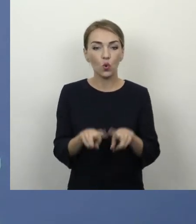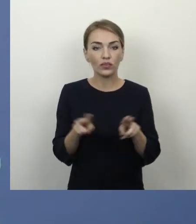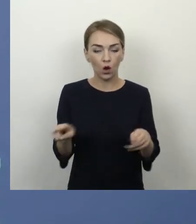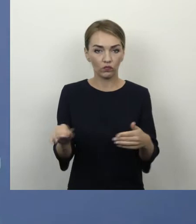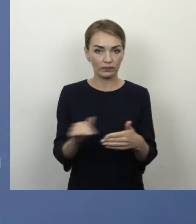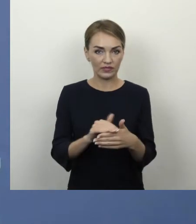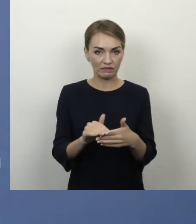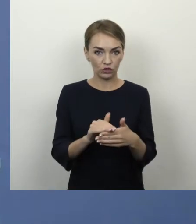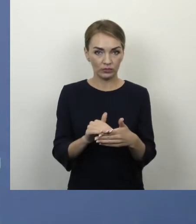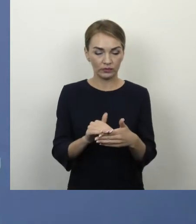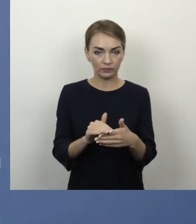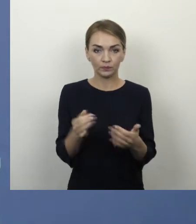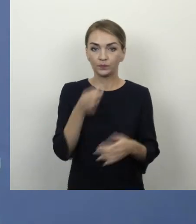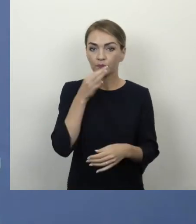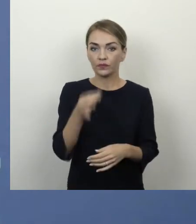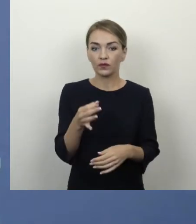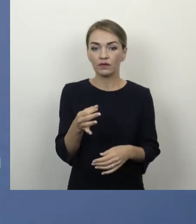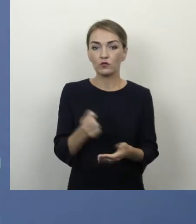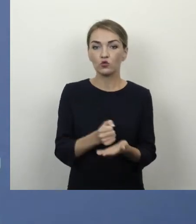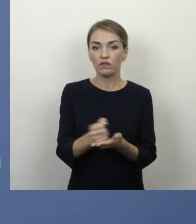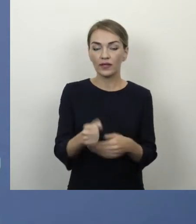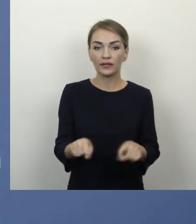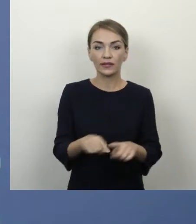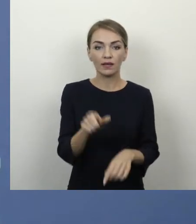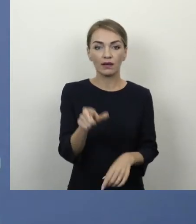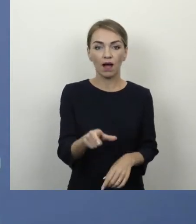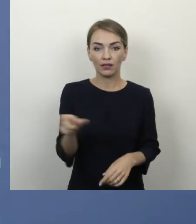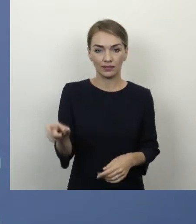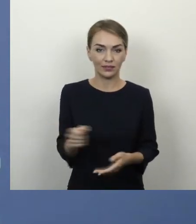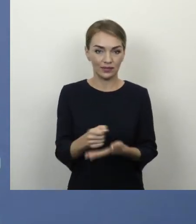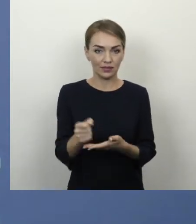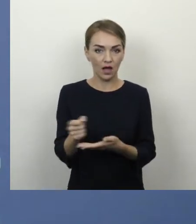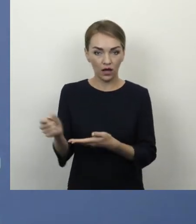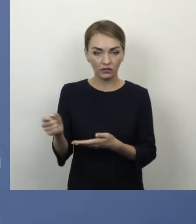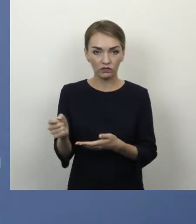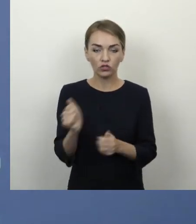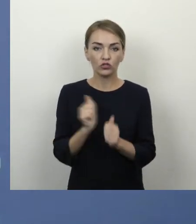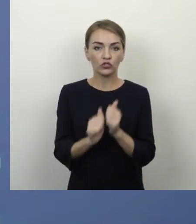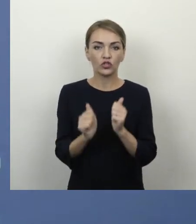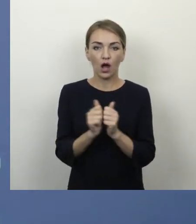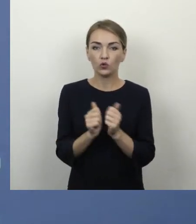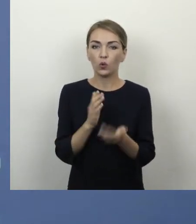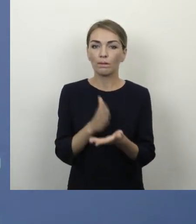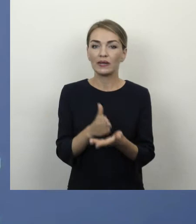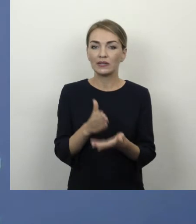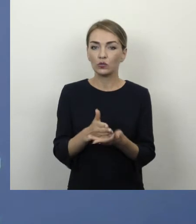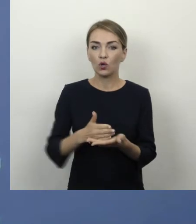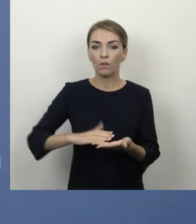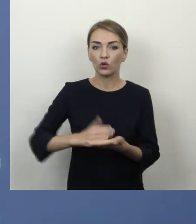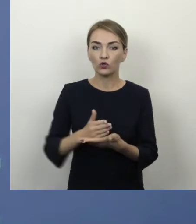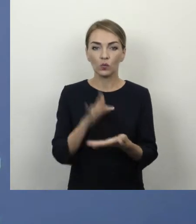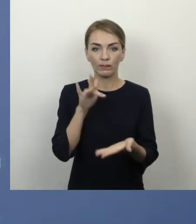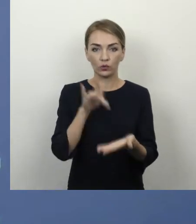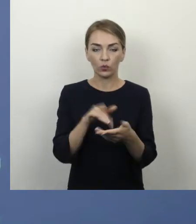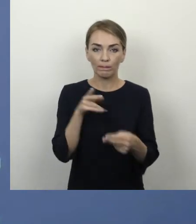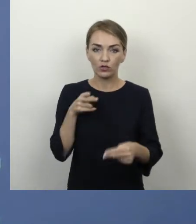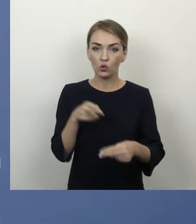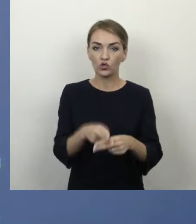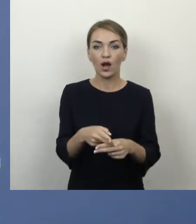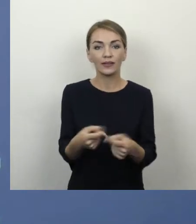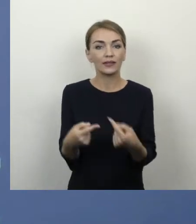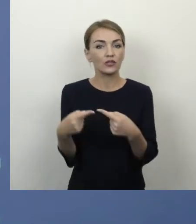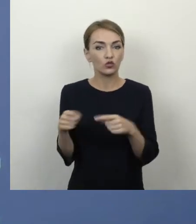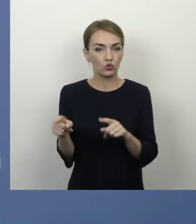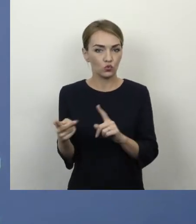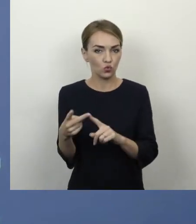Certainly, all these candidates have the same rights to run the elections, but